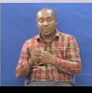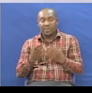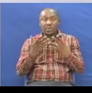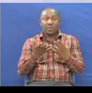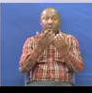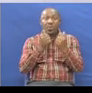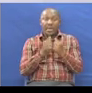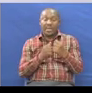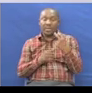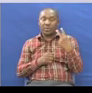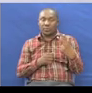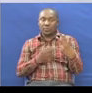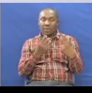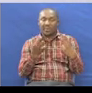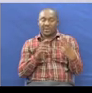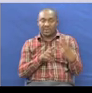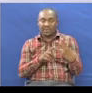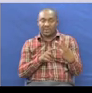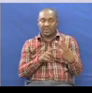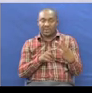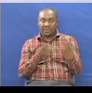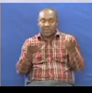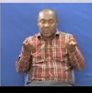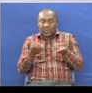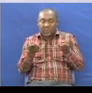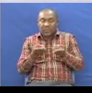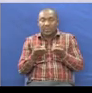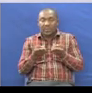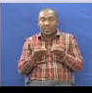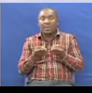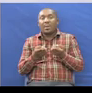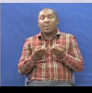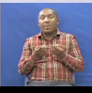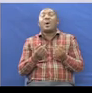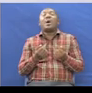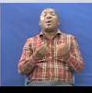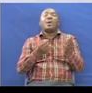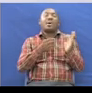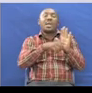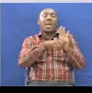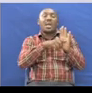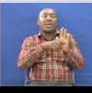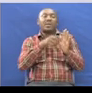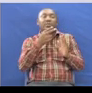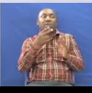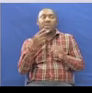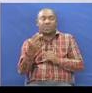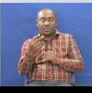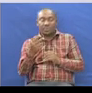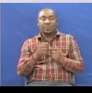what? Coefficient of the middle term, negative 22. negative 22. And